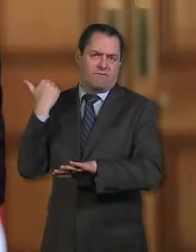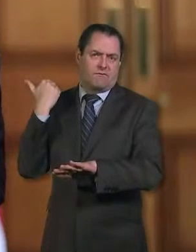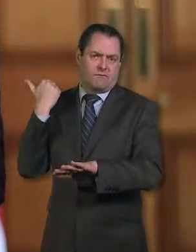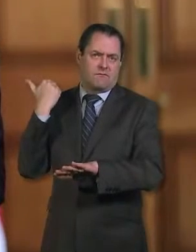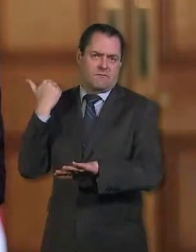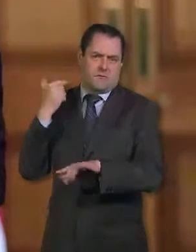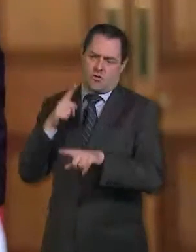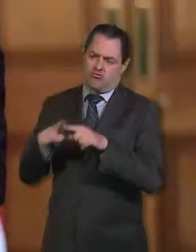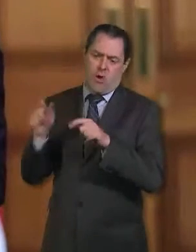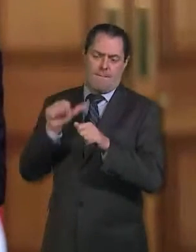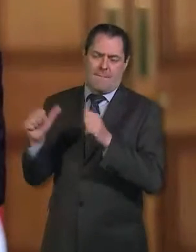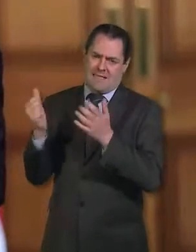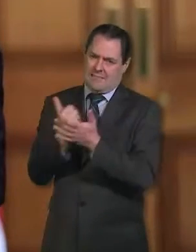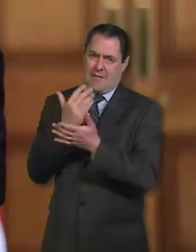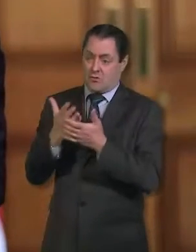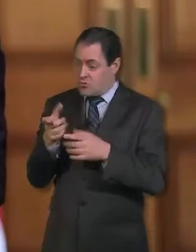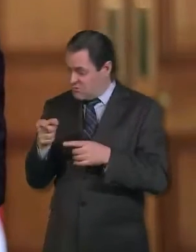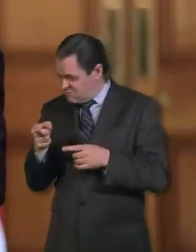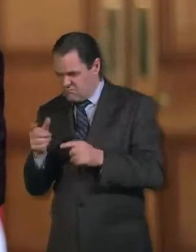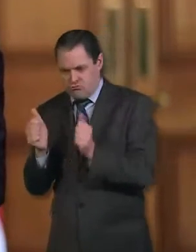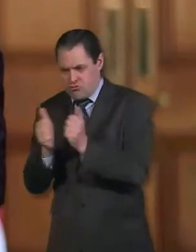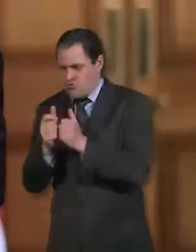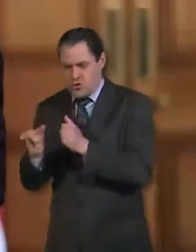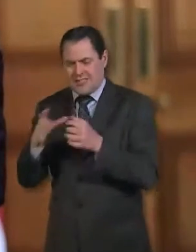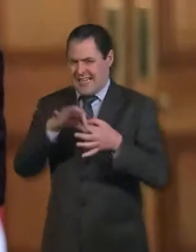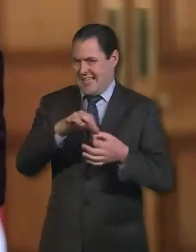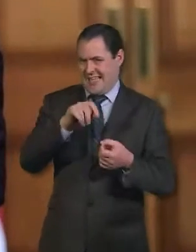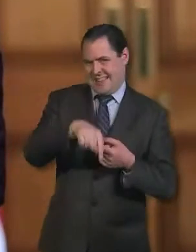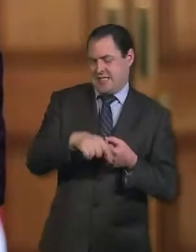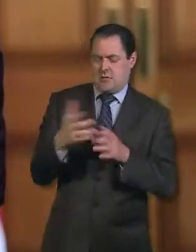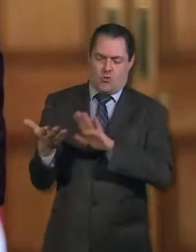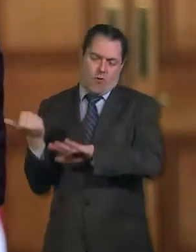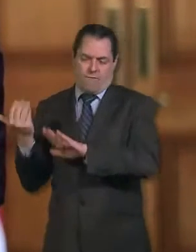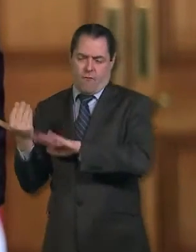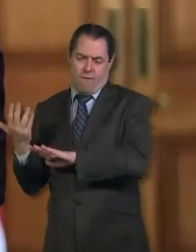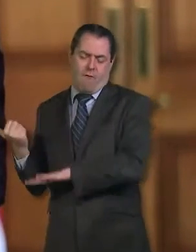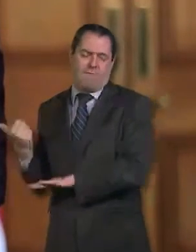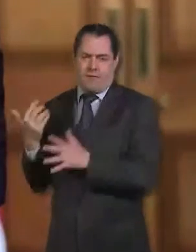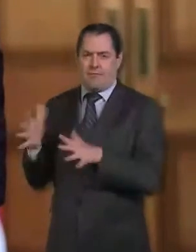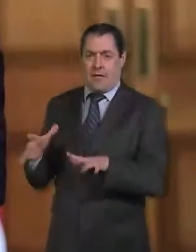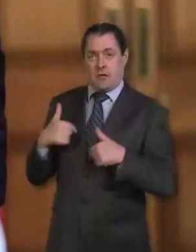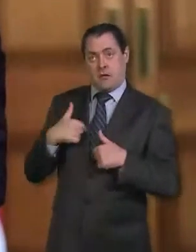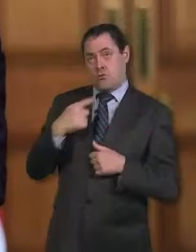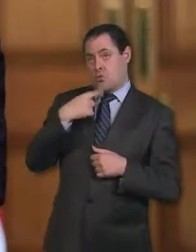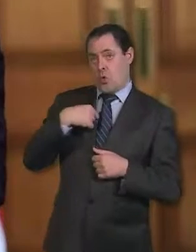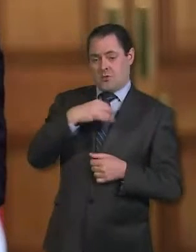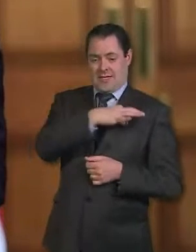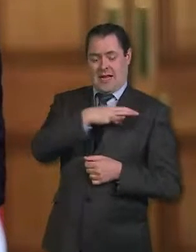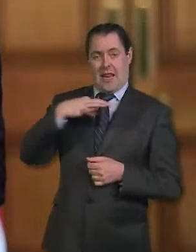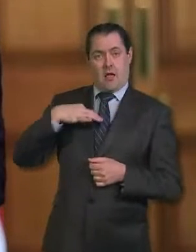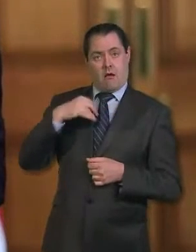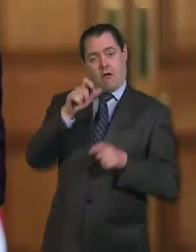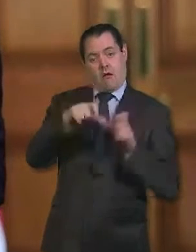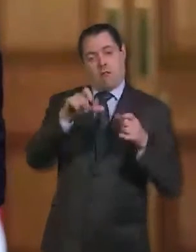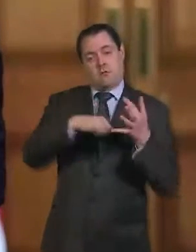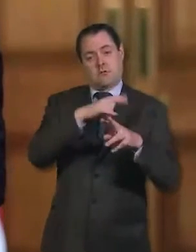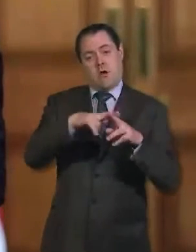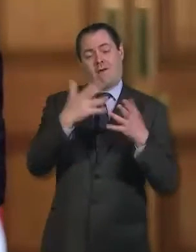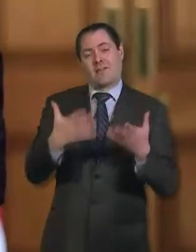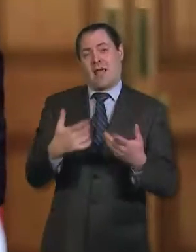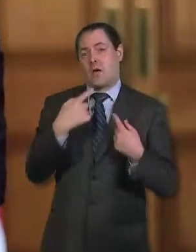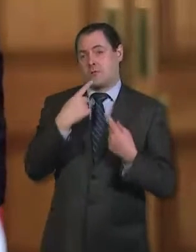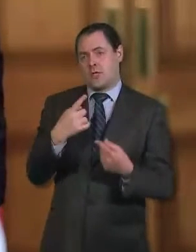I'm advised that the clinicians consider that the risk was low because